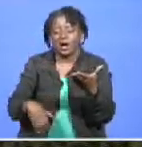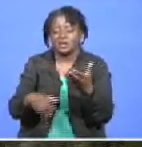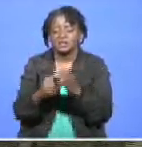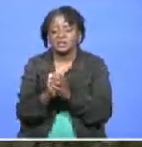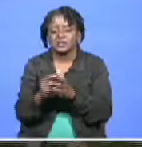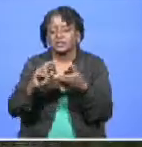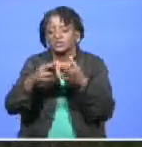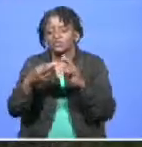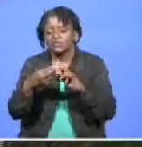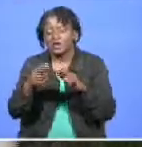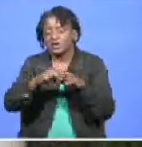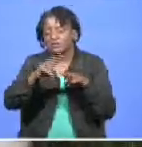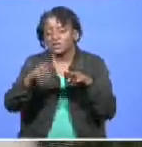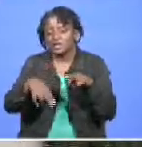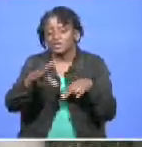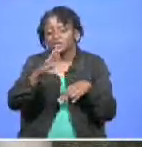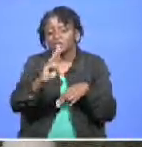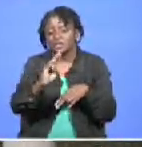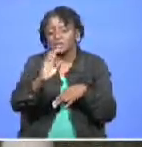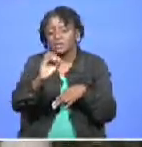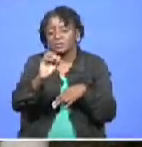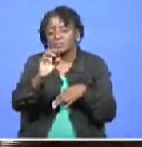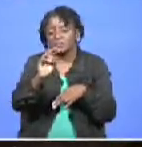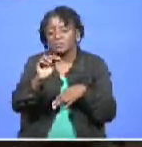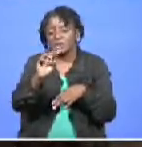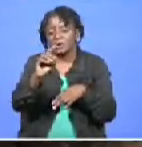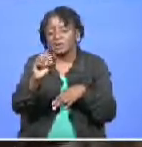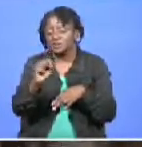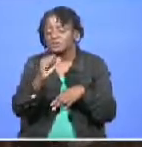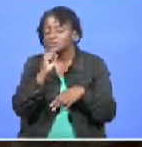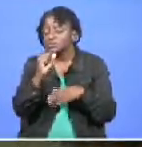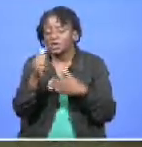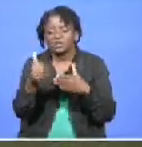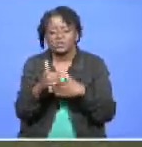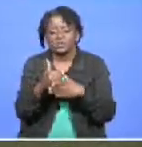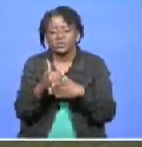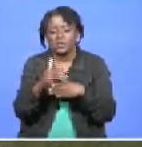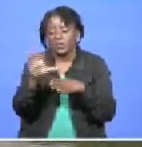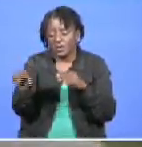Rate reduction bonds are nothing new. They've been implemented in Canada and